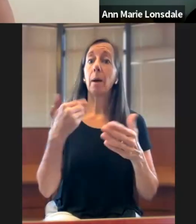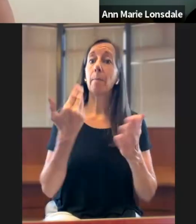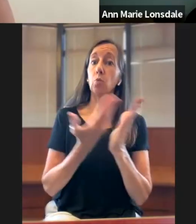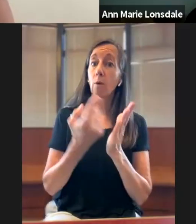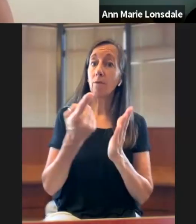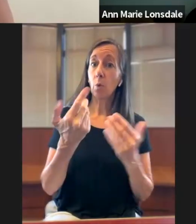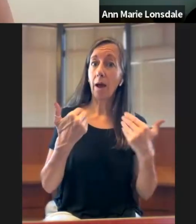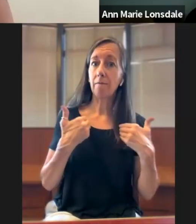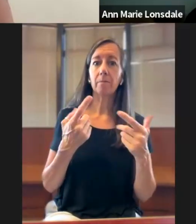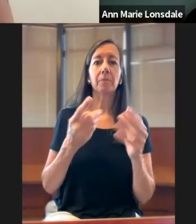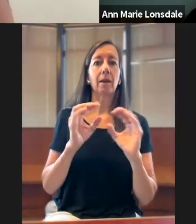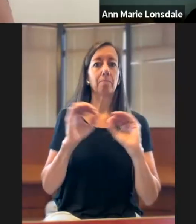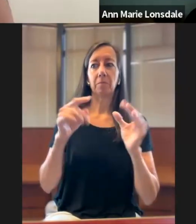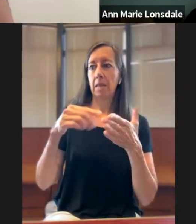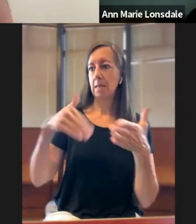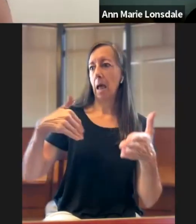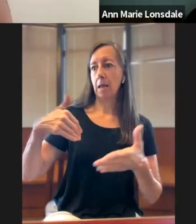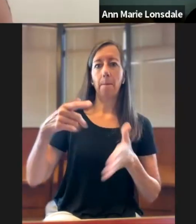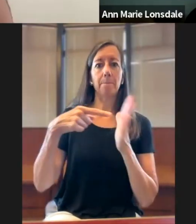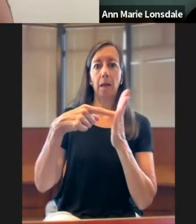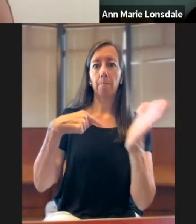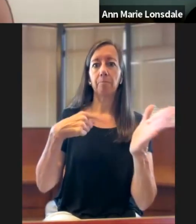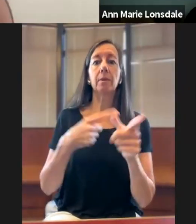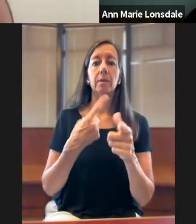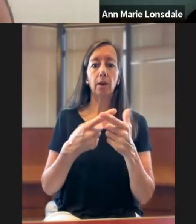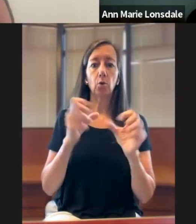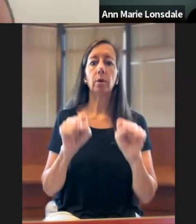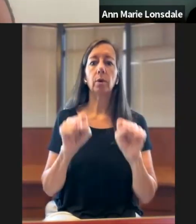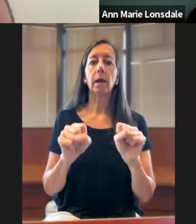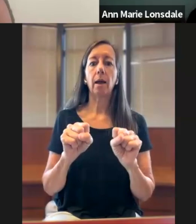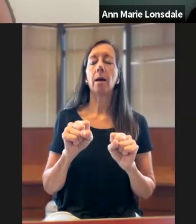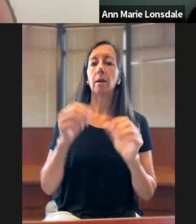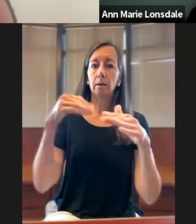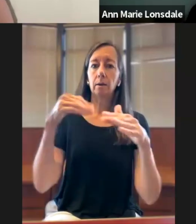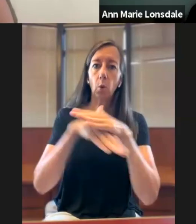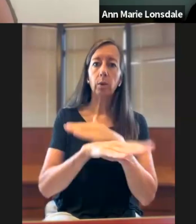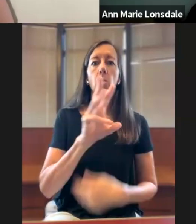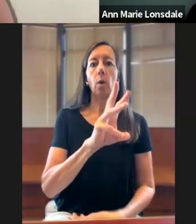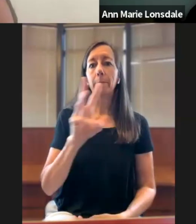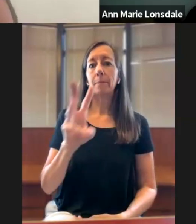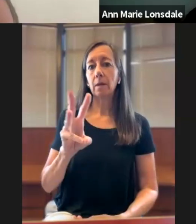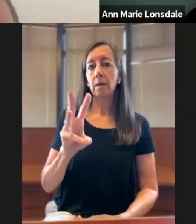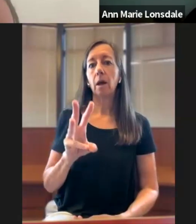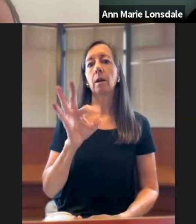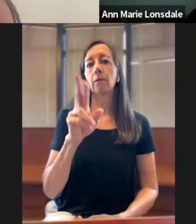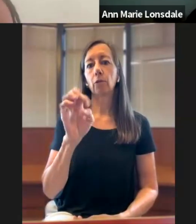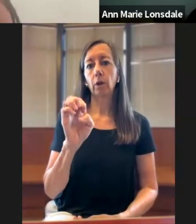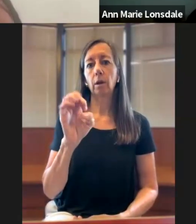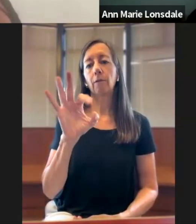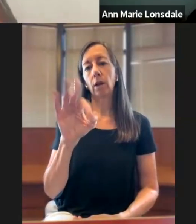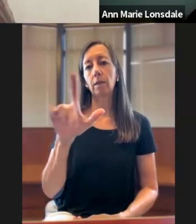also you can go to the Freelance Isn't Free Act website, and they do have a whole setup for